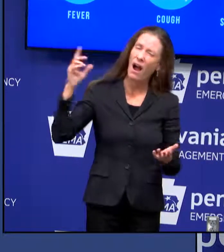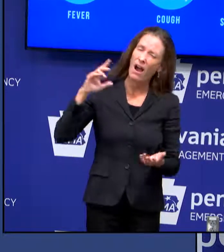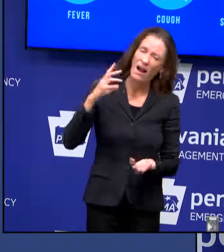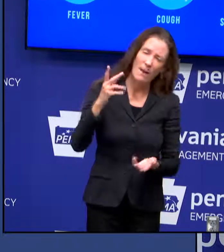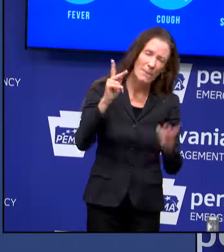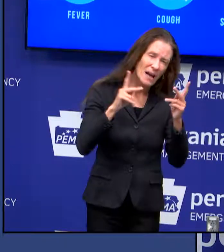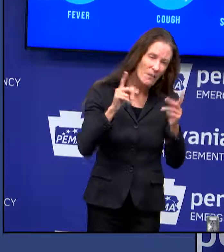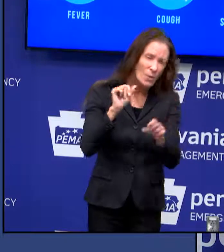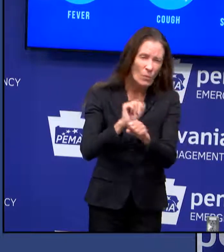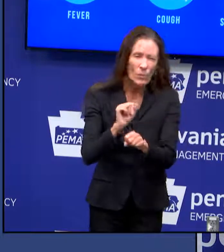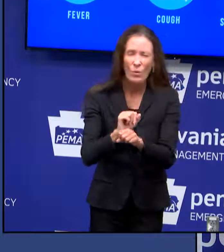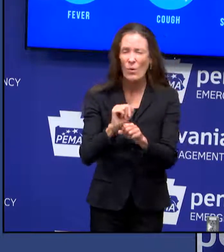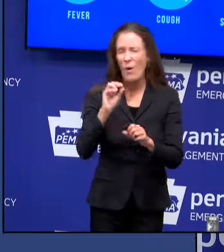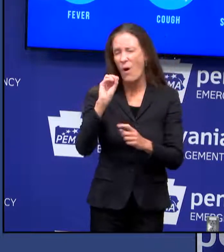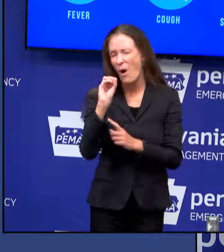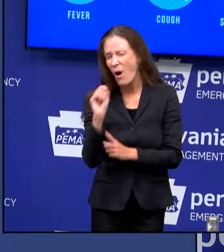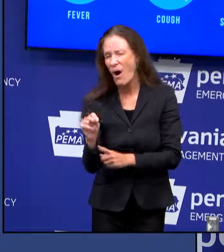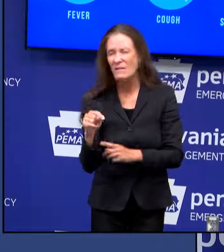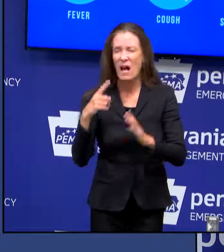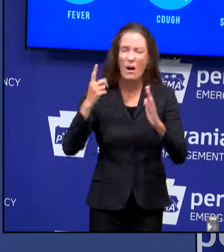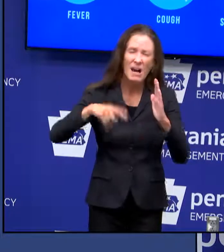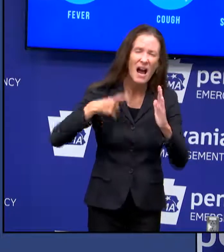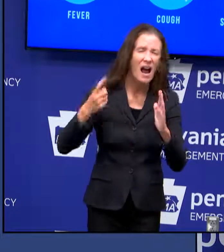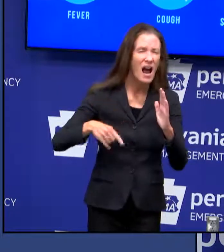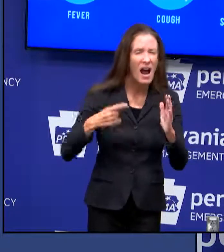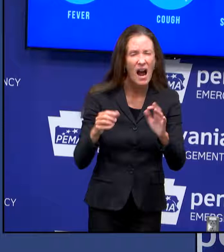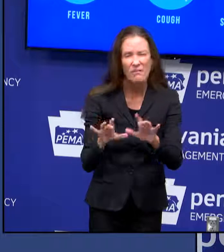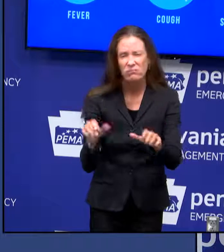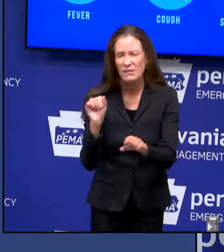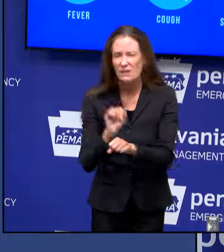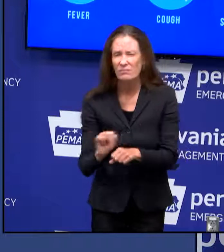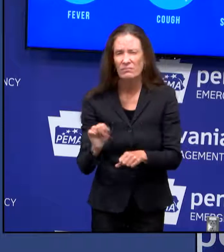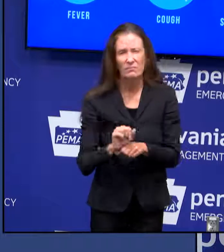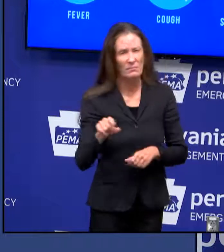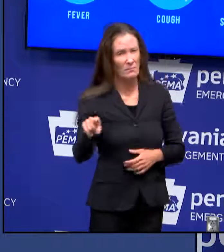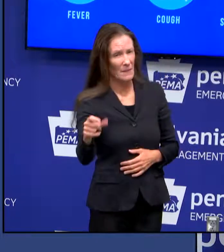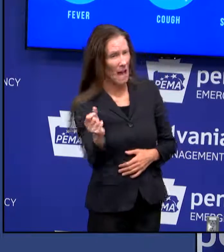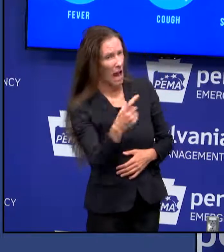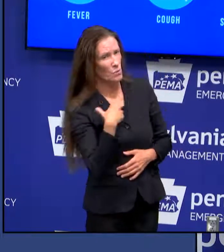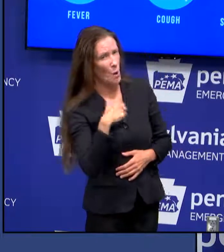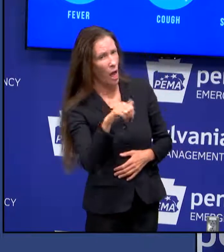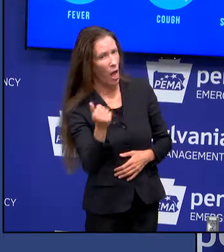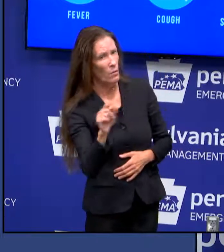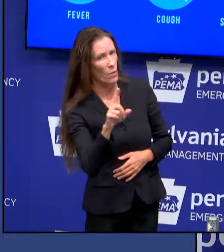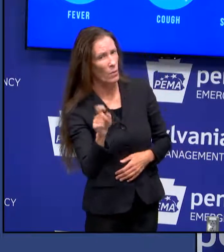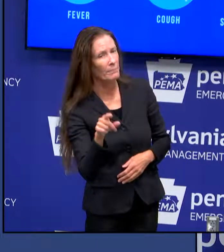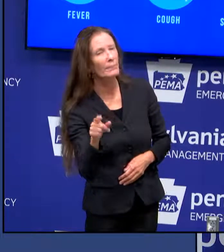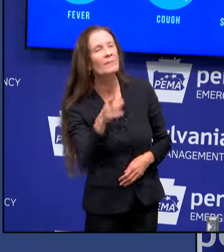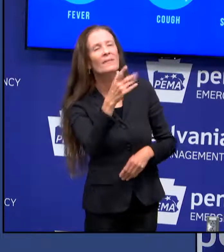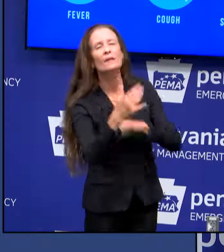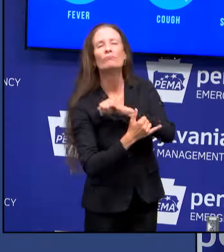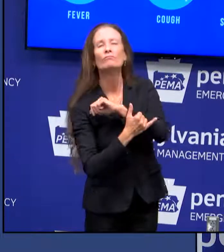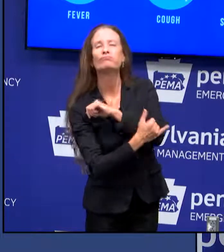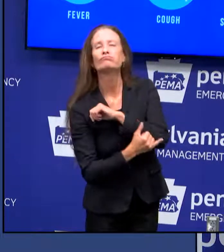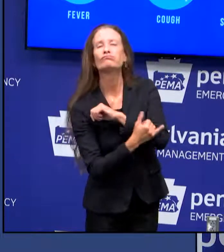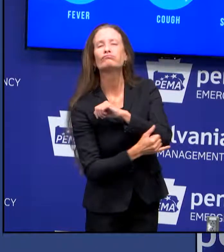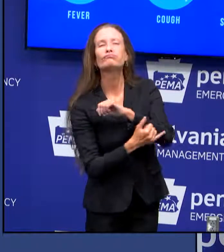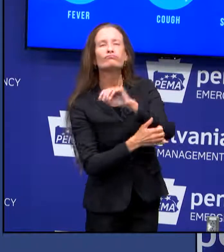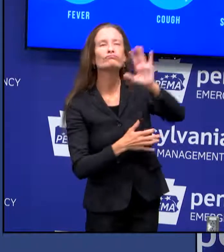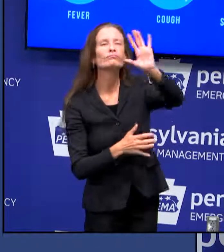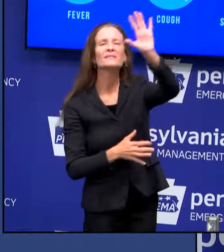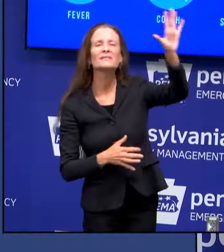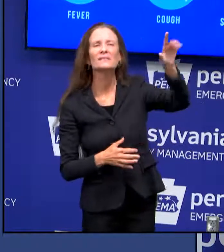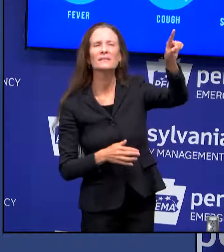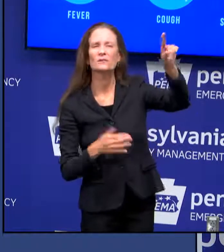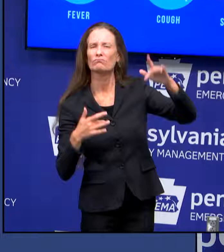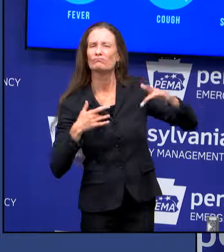acknowledge that we have work to do. Can I do a follow-up? Yeah. Rural communities are concerned with their